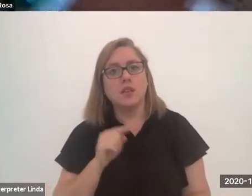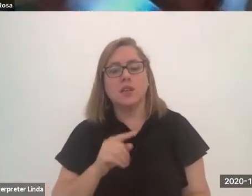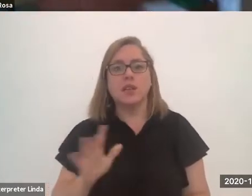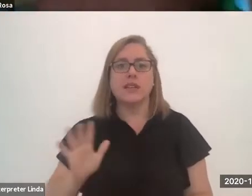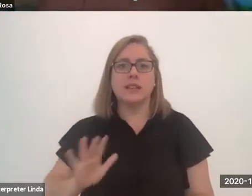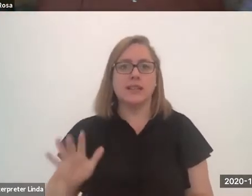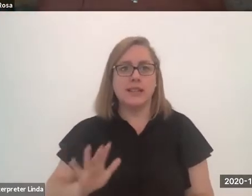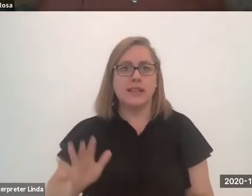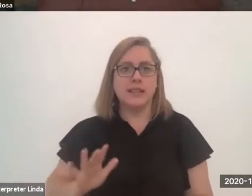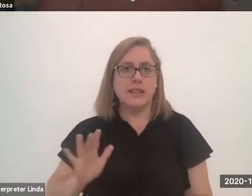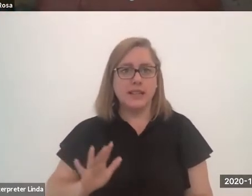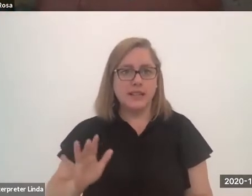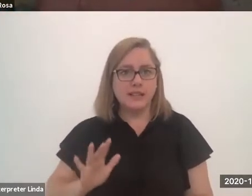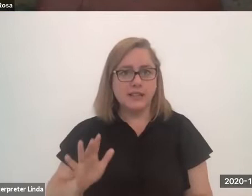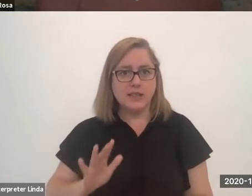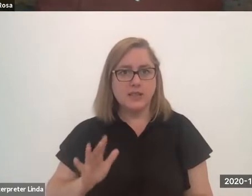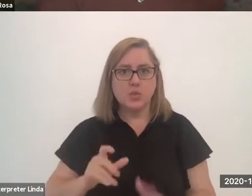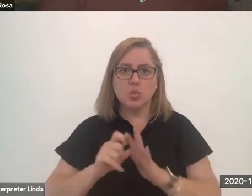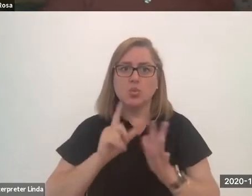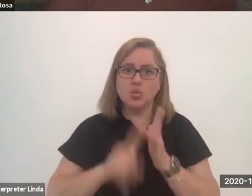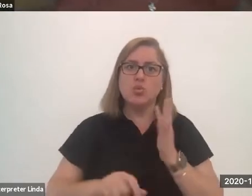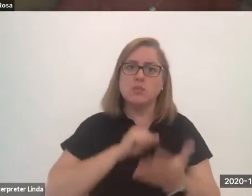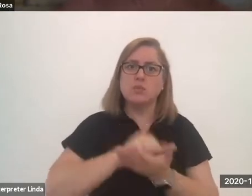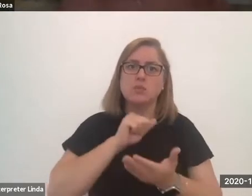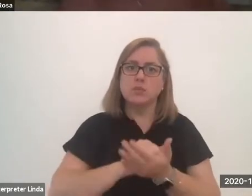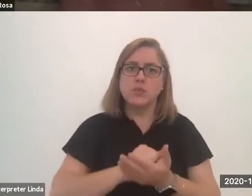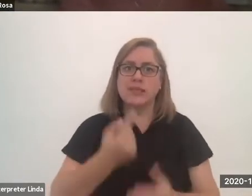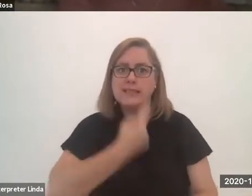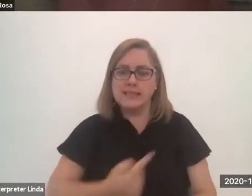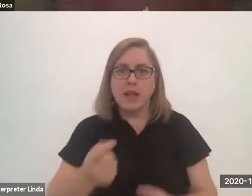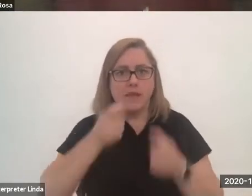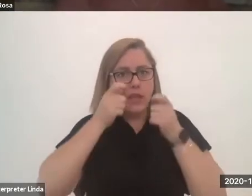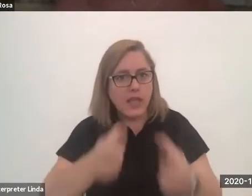be, in order to do effective self-care, to be well,